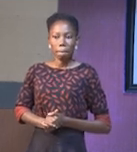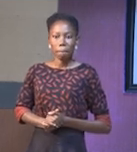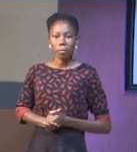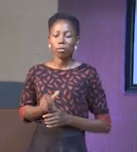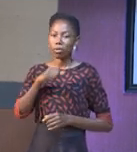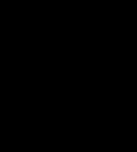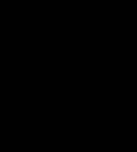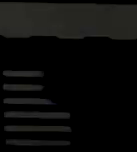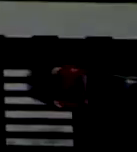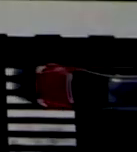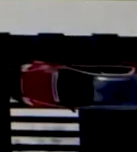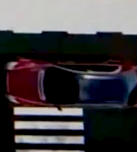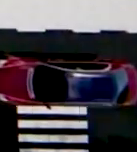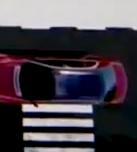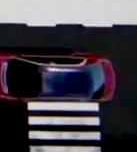It's not really fine by me.